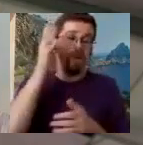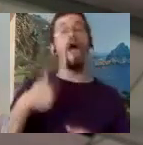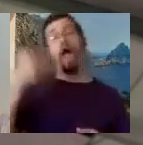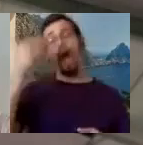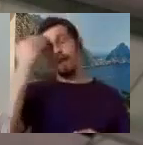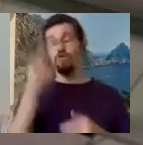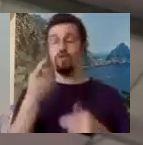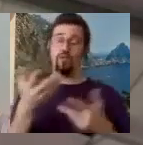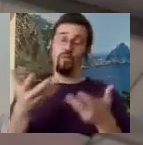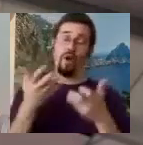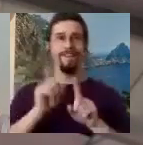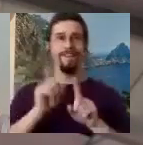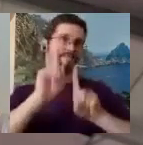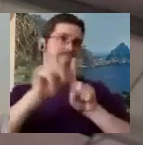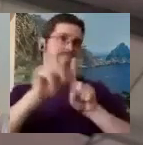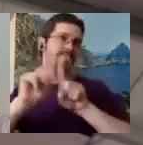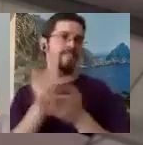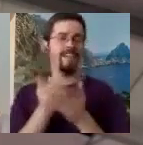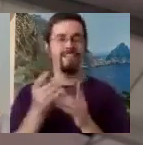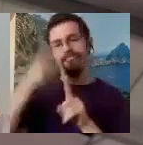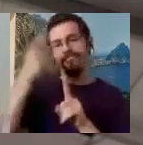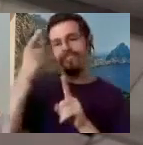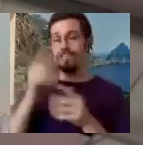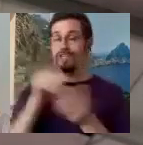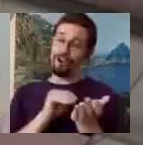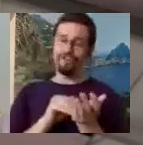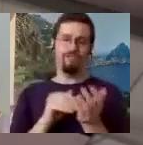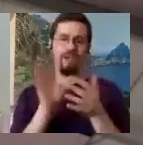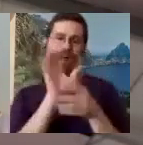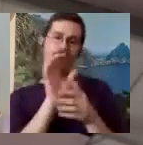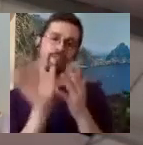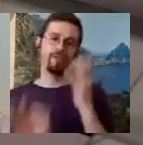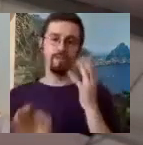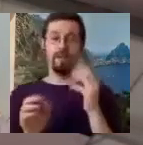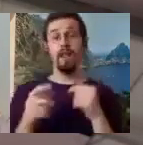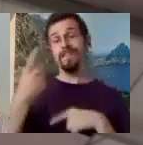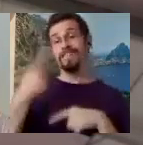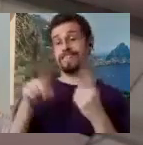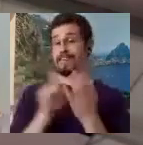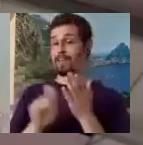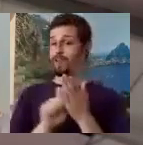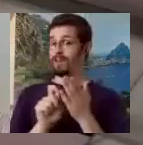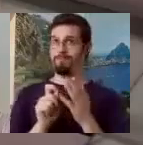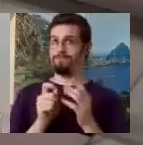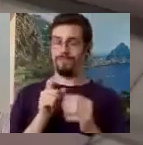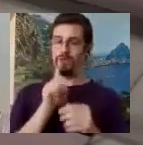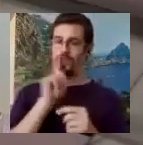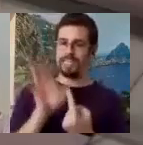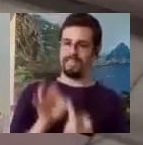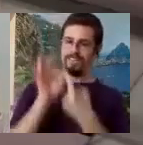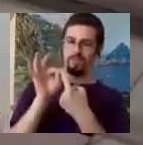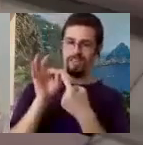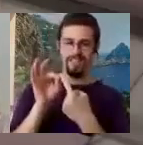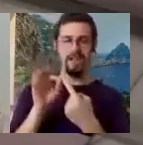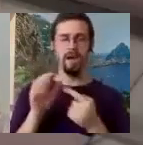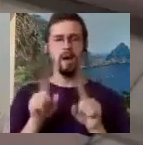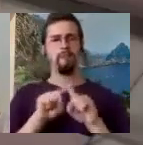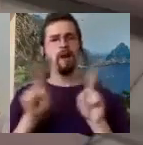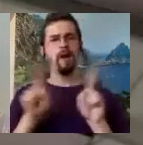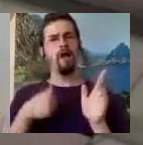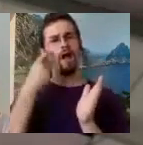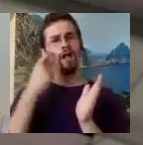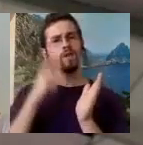that. And truly, I wonder, what do you think? What would you like to do with sign